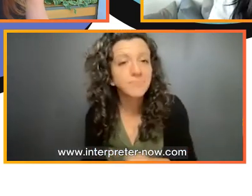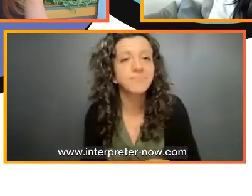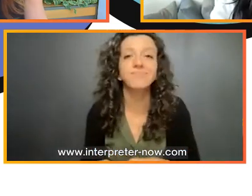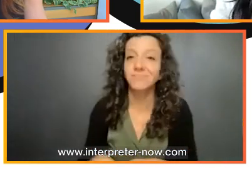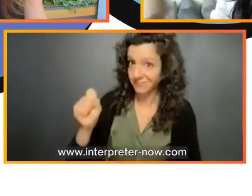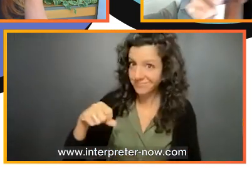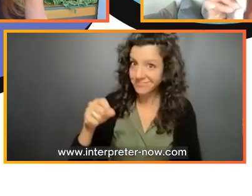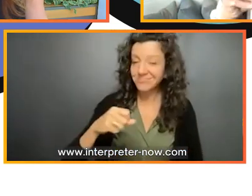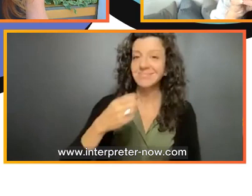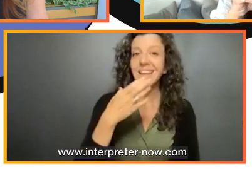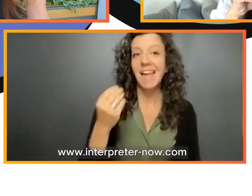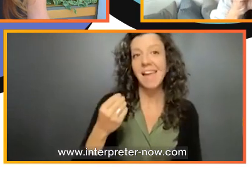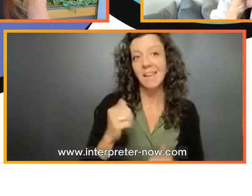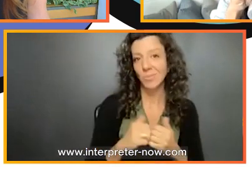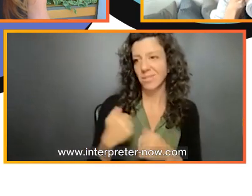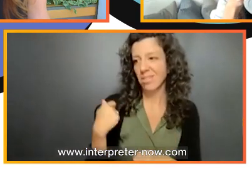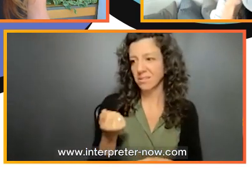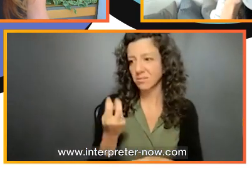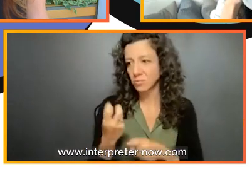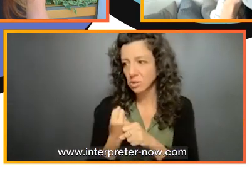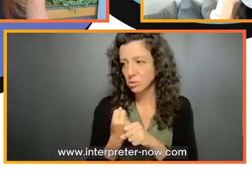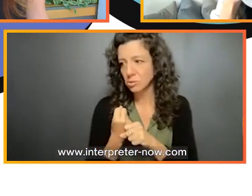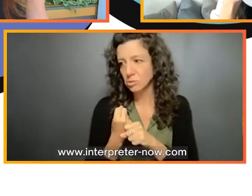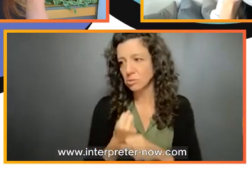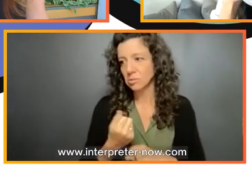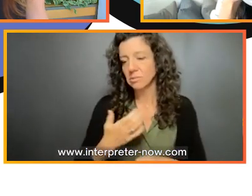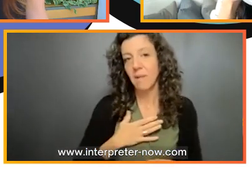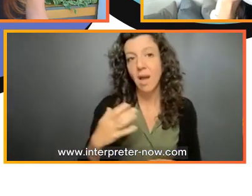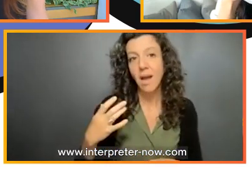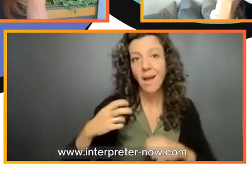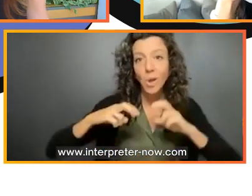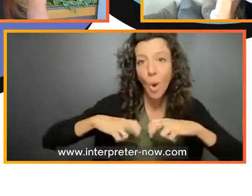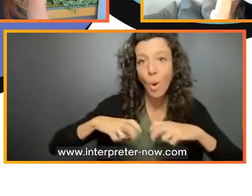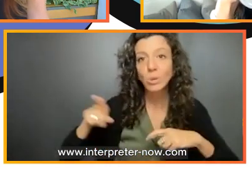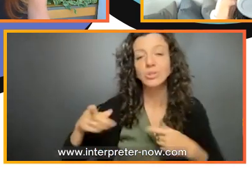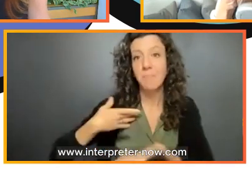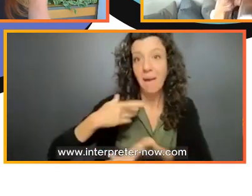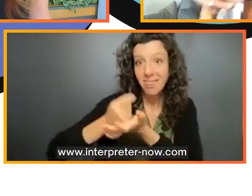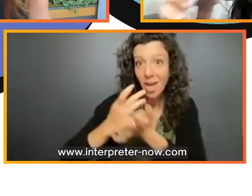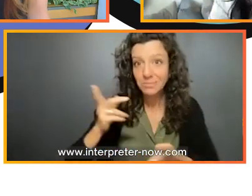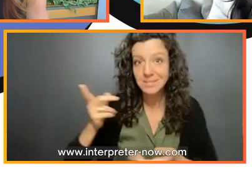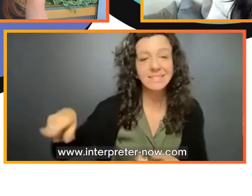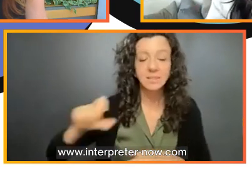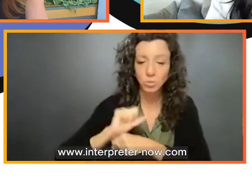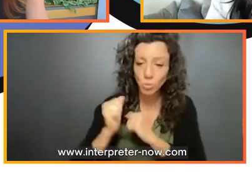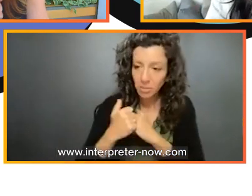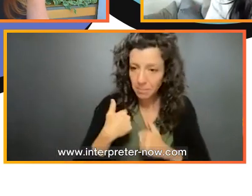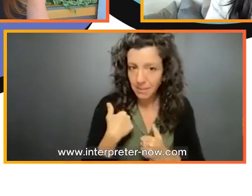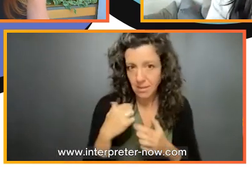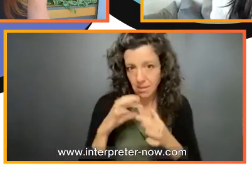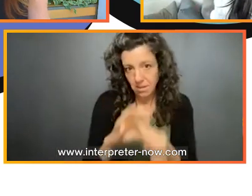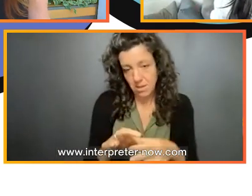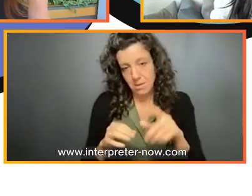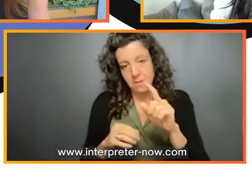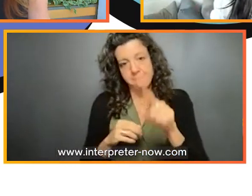Yeah, definitely. And I would say that over the last couple of years, my coach, my therapist have both